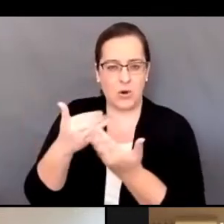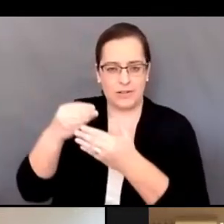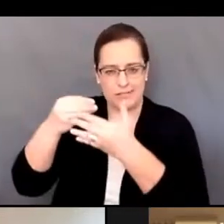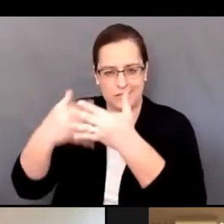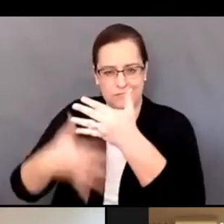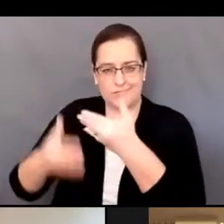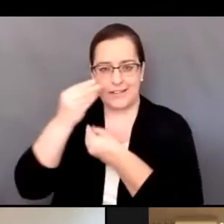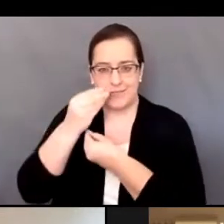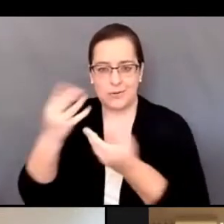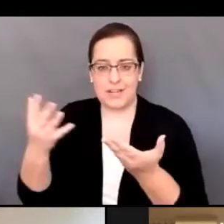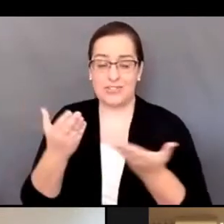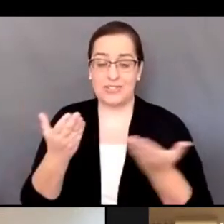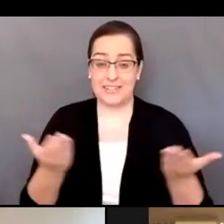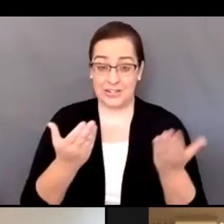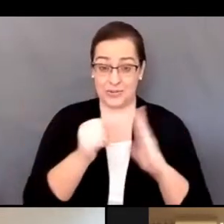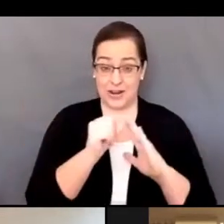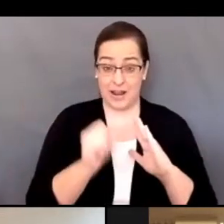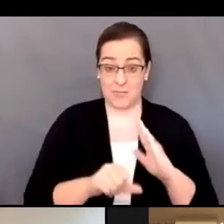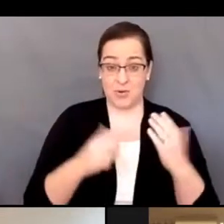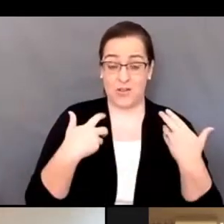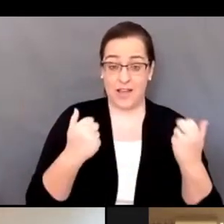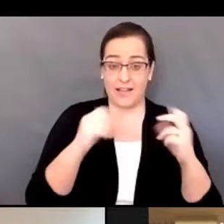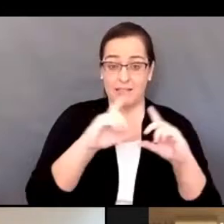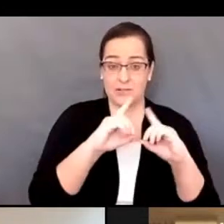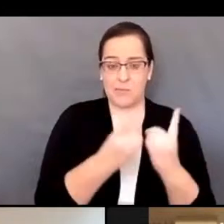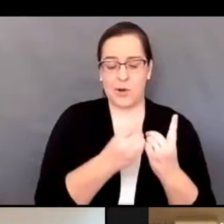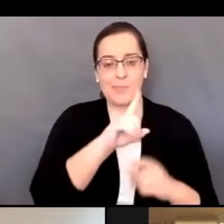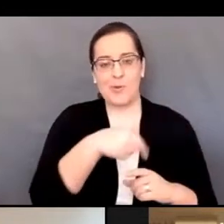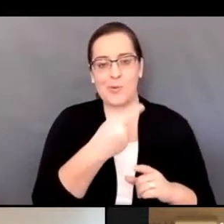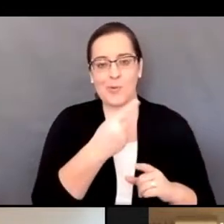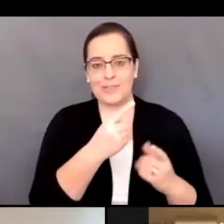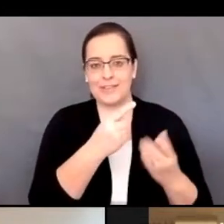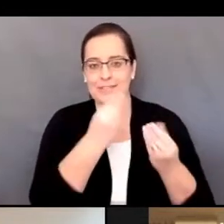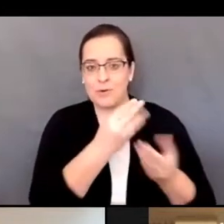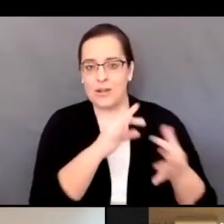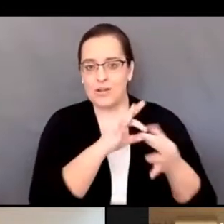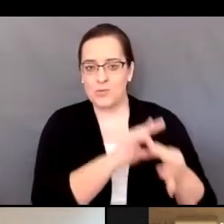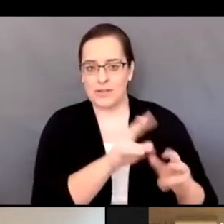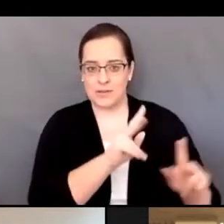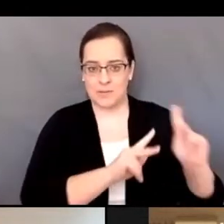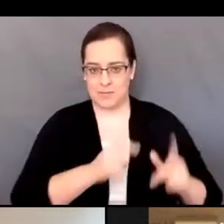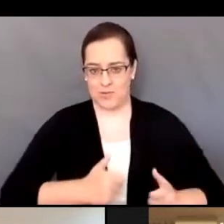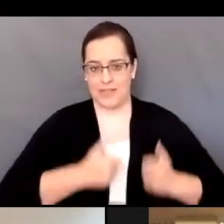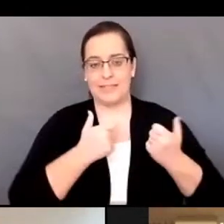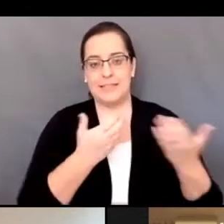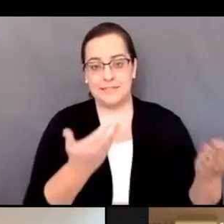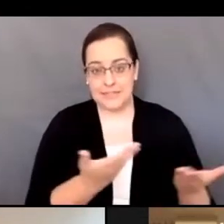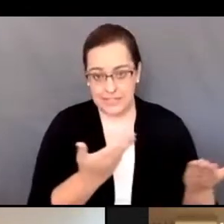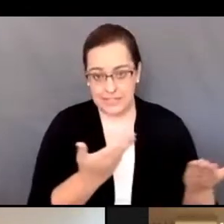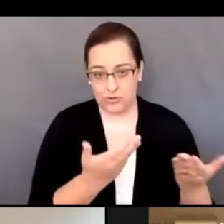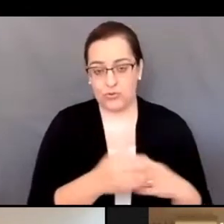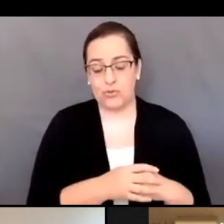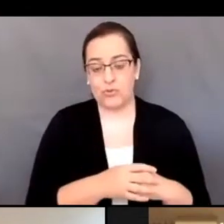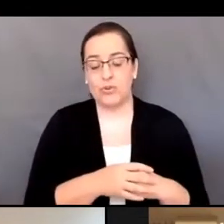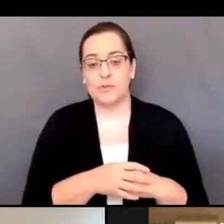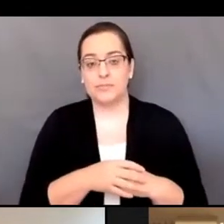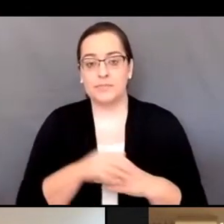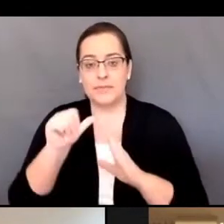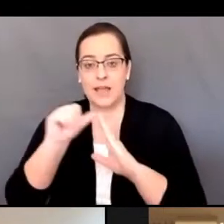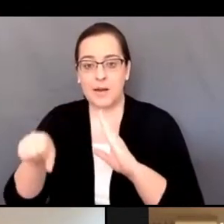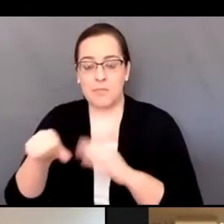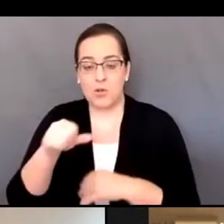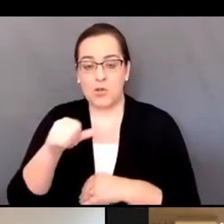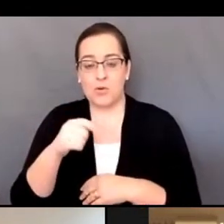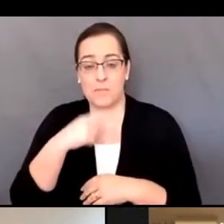Health Department only have the information for those people who reside in Potter and Randall County. Amarillo Public Health and Amarillo Fire